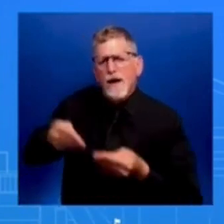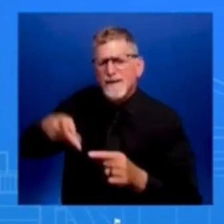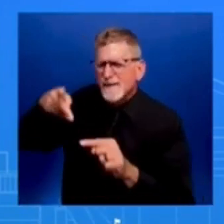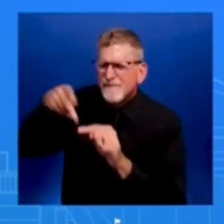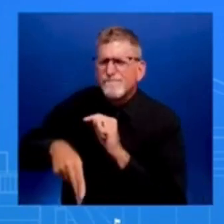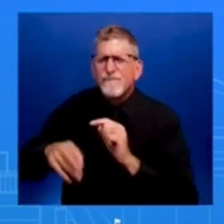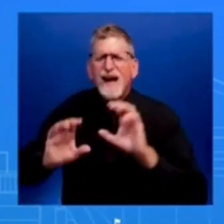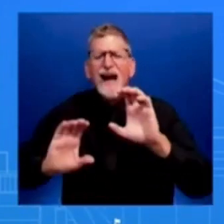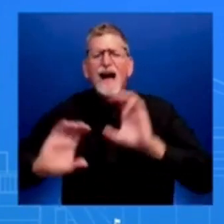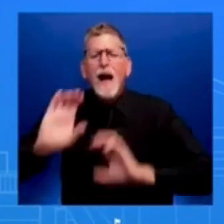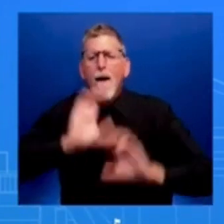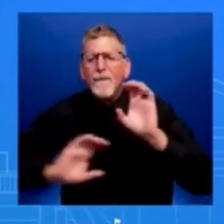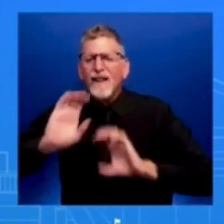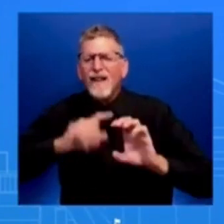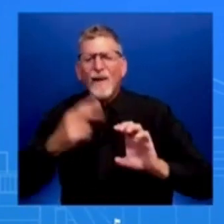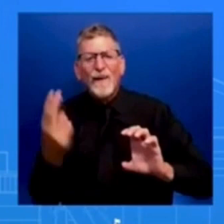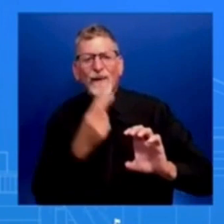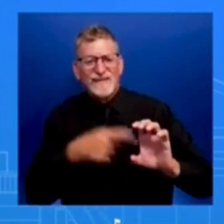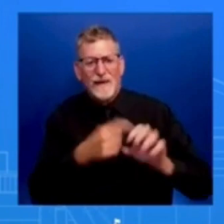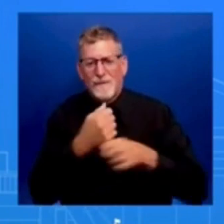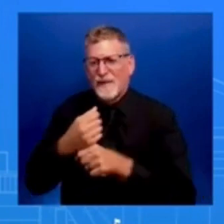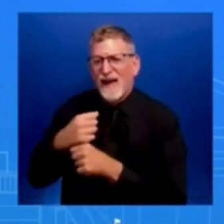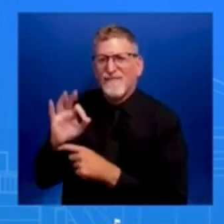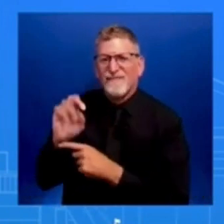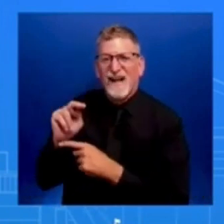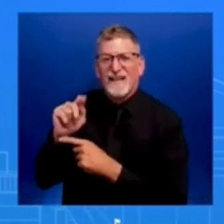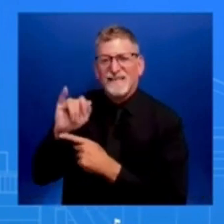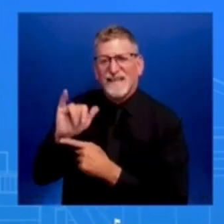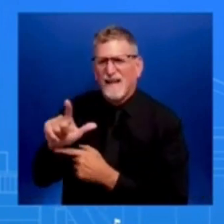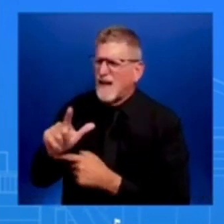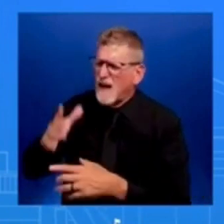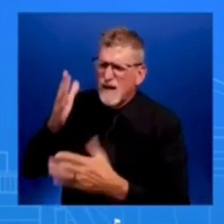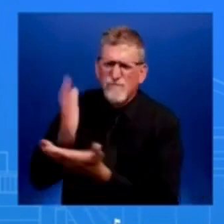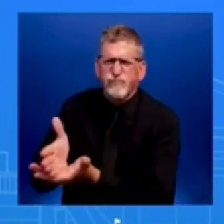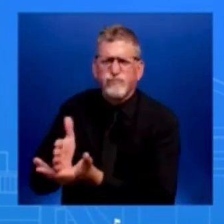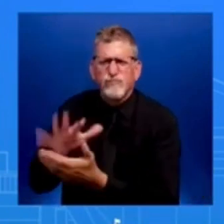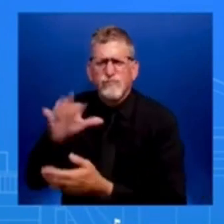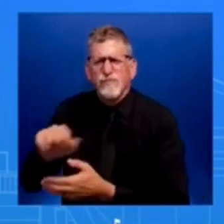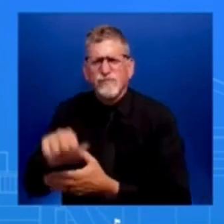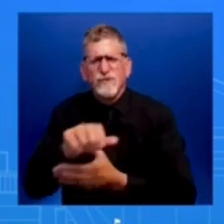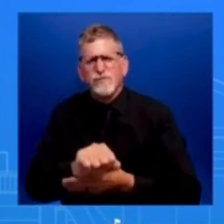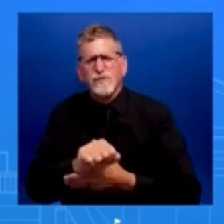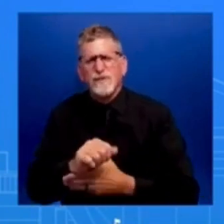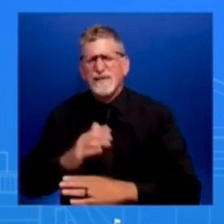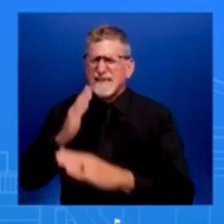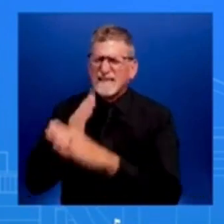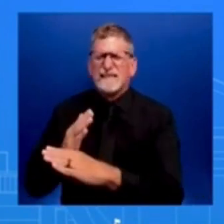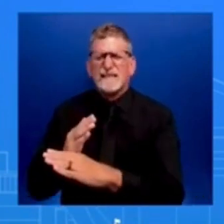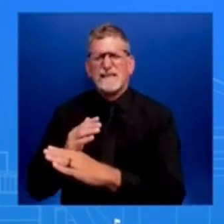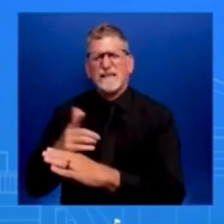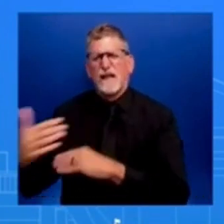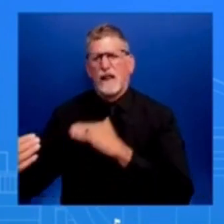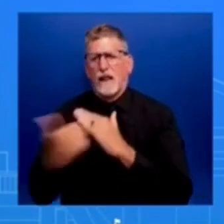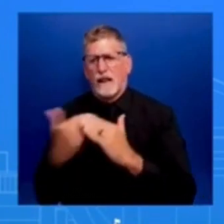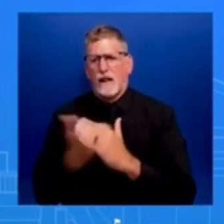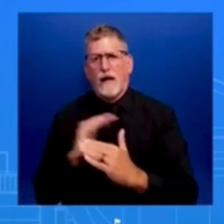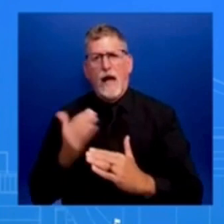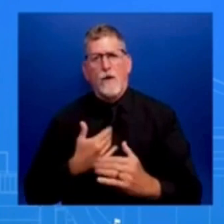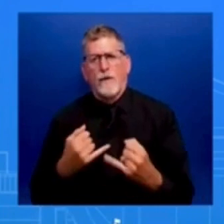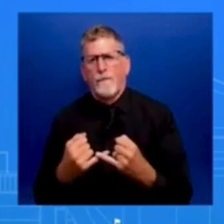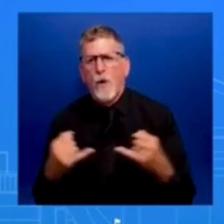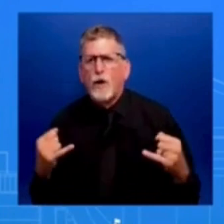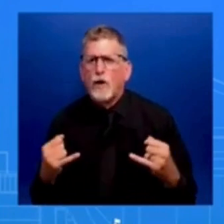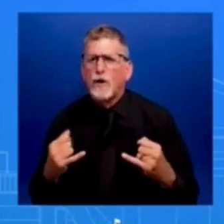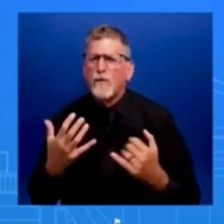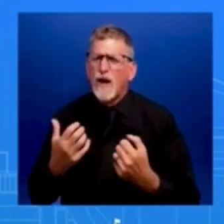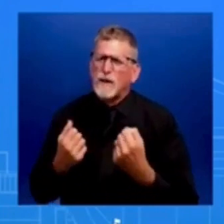across borders, and promote public health services to reduce harm and demand. We also have deepened cooperation with Mexico on